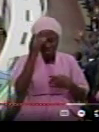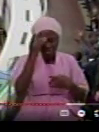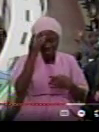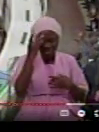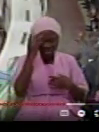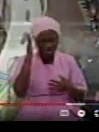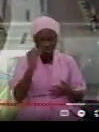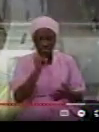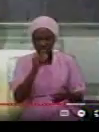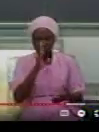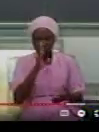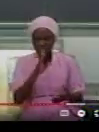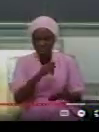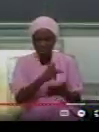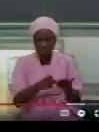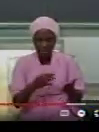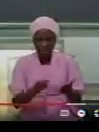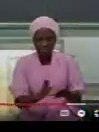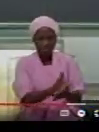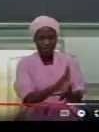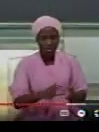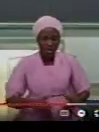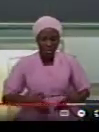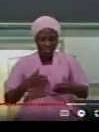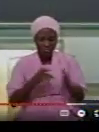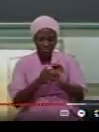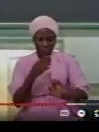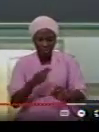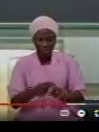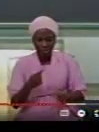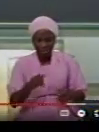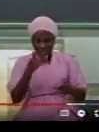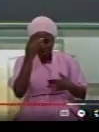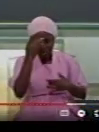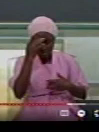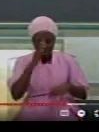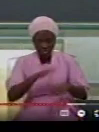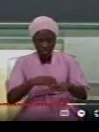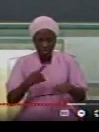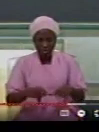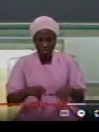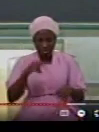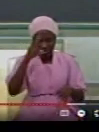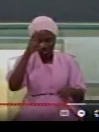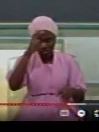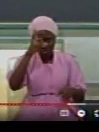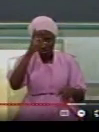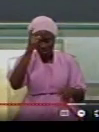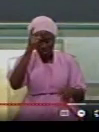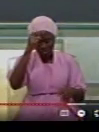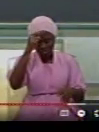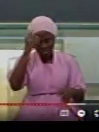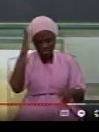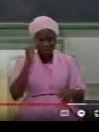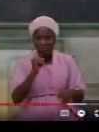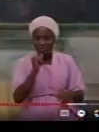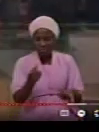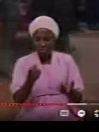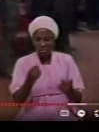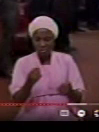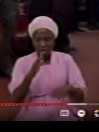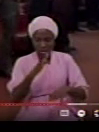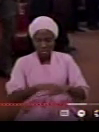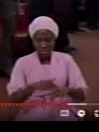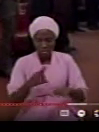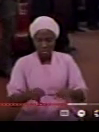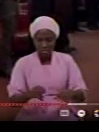name. The diseases upon the Egyptians will not be upon the Israel of God. And